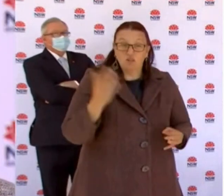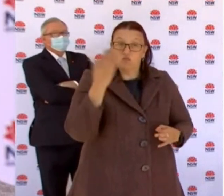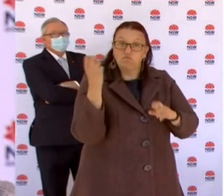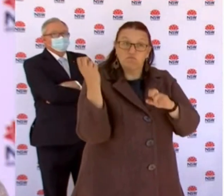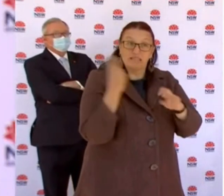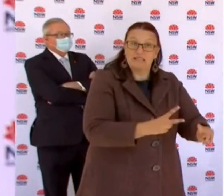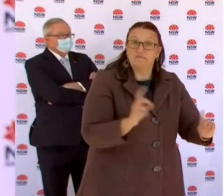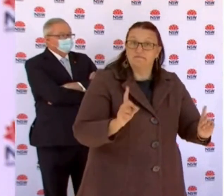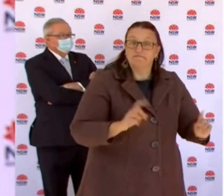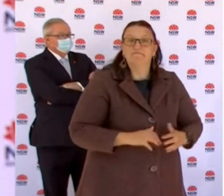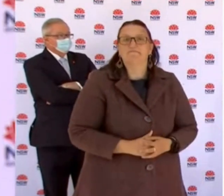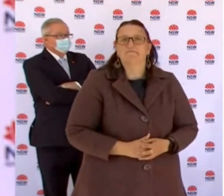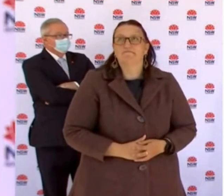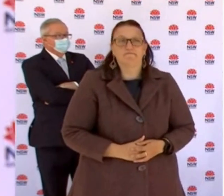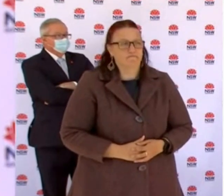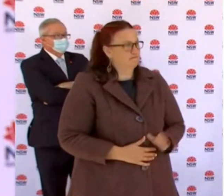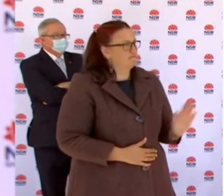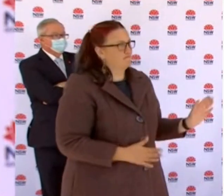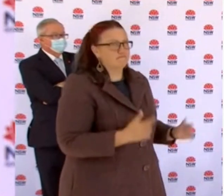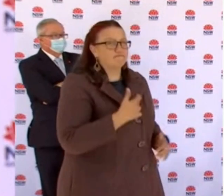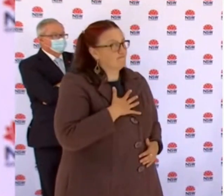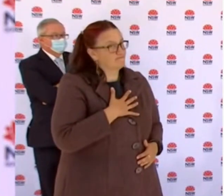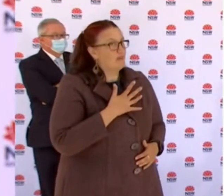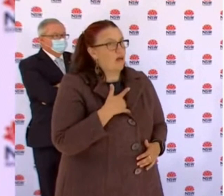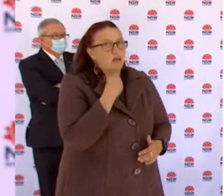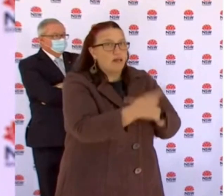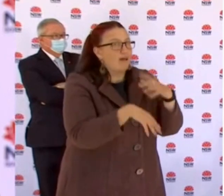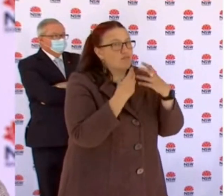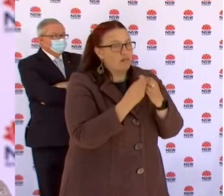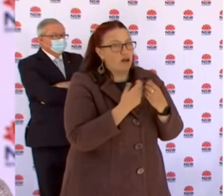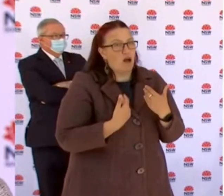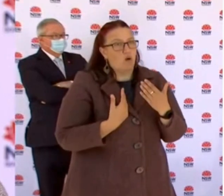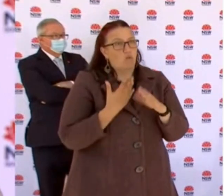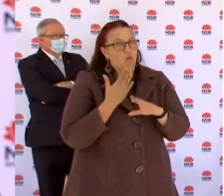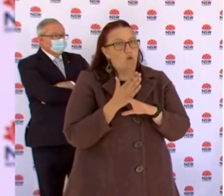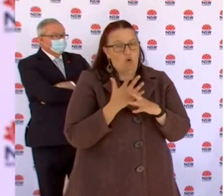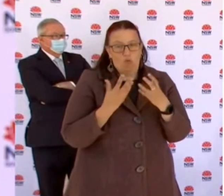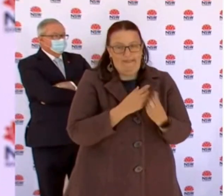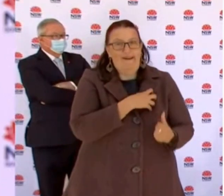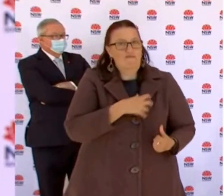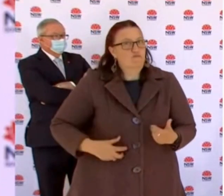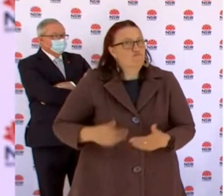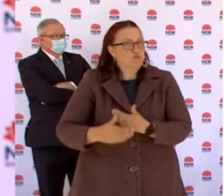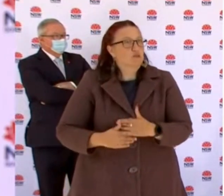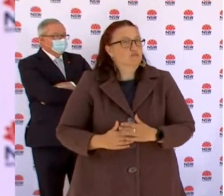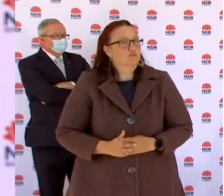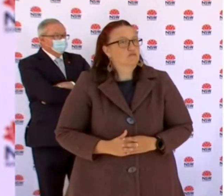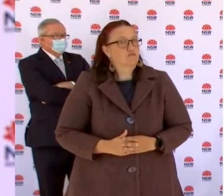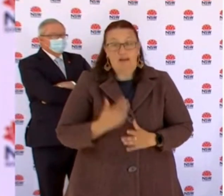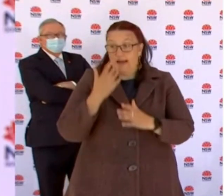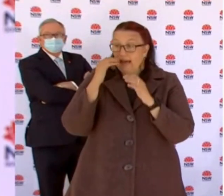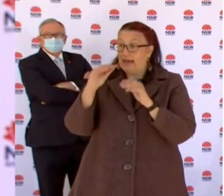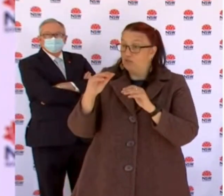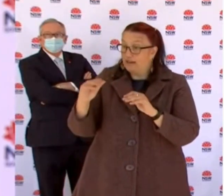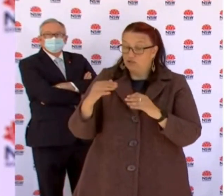I'll provide my advice through the government processes, but we've worked hand in glove with education right throughout this. We've